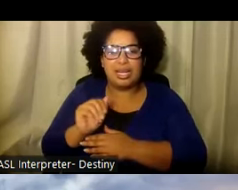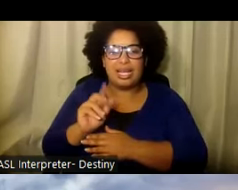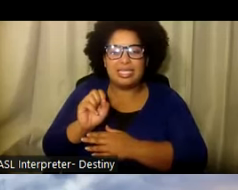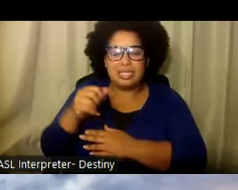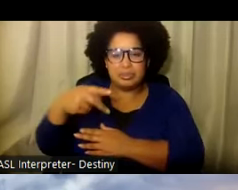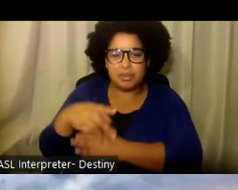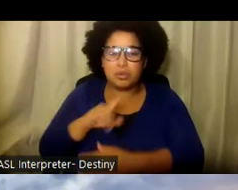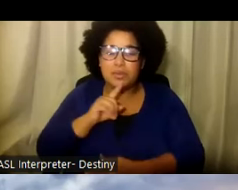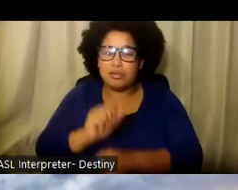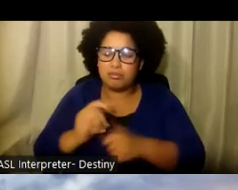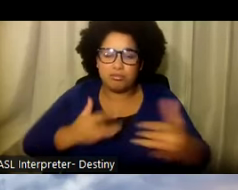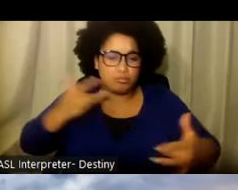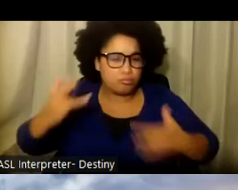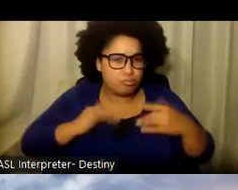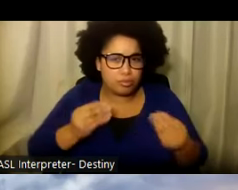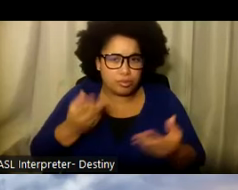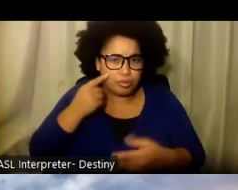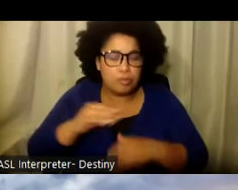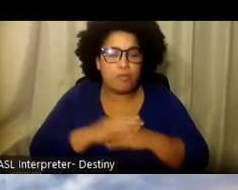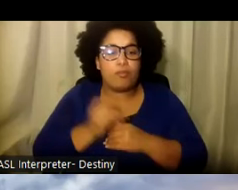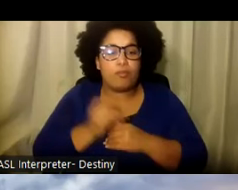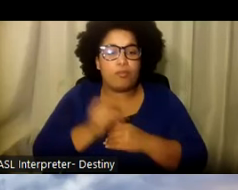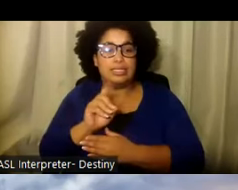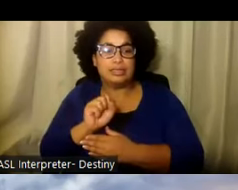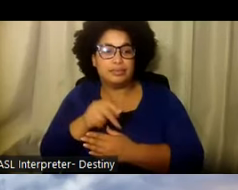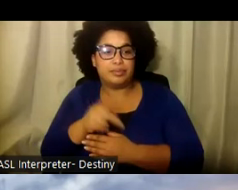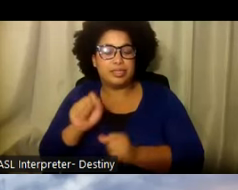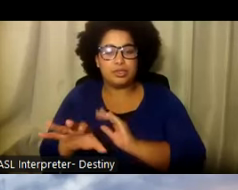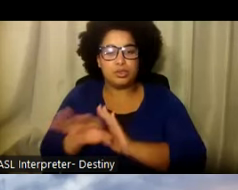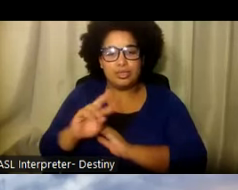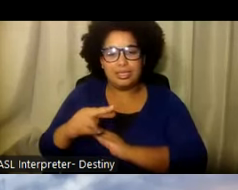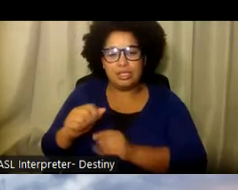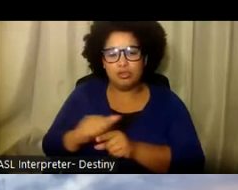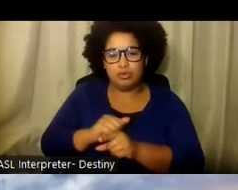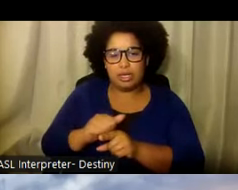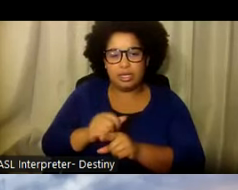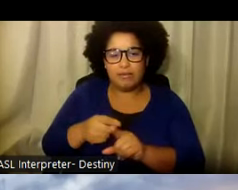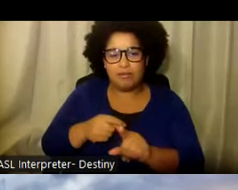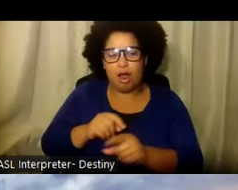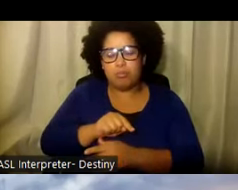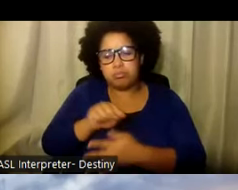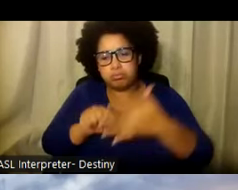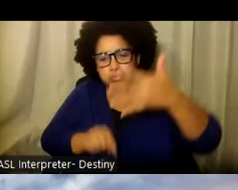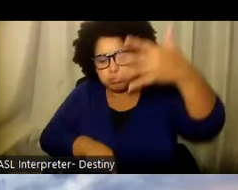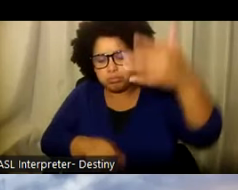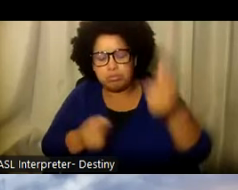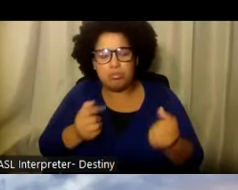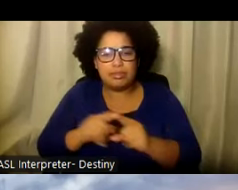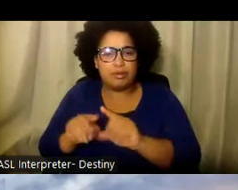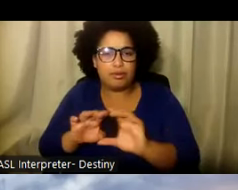you. DSPs will be able to choose the second training from a selection of available